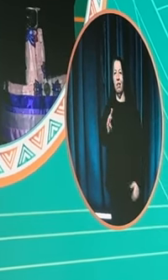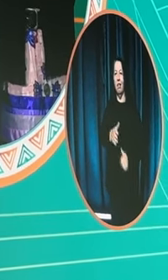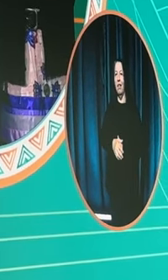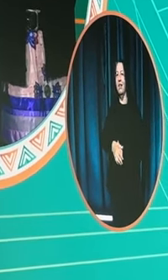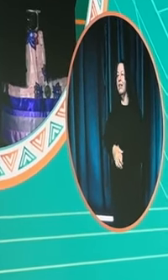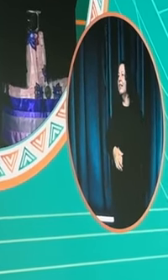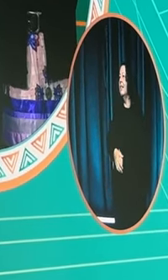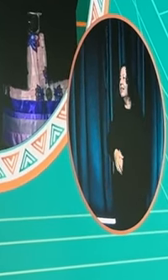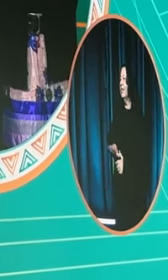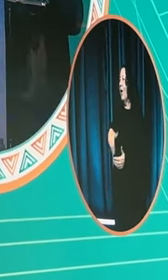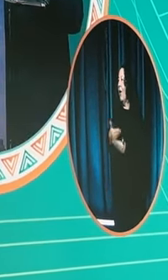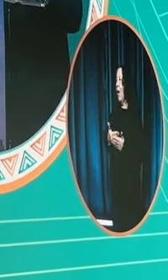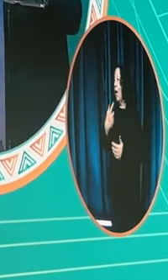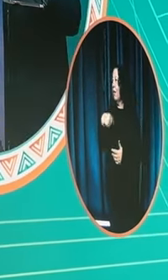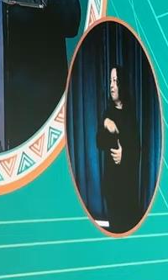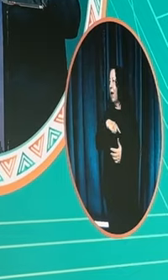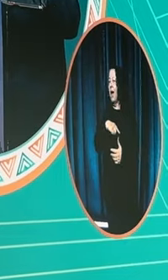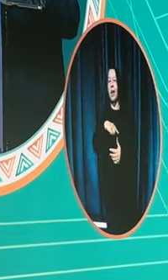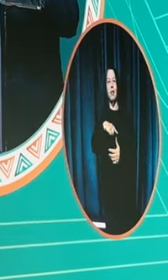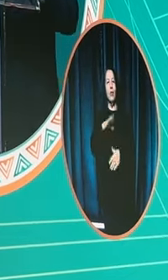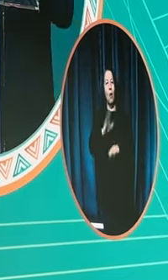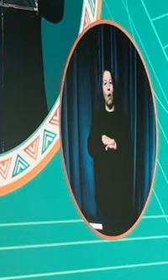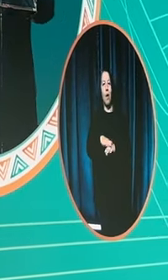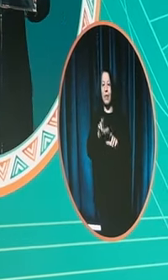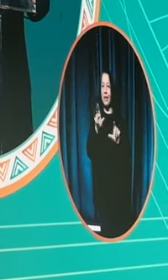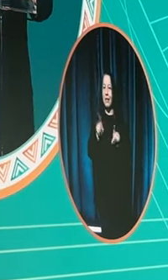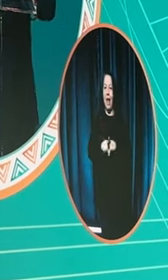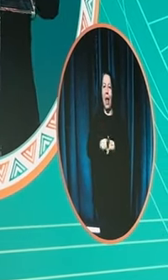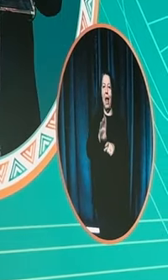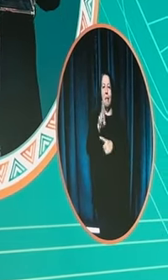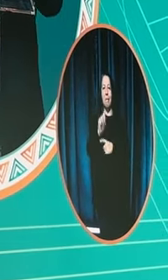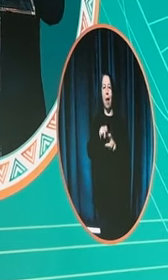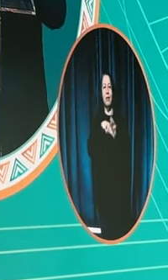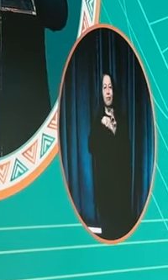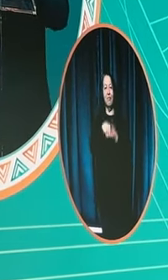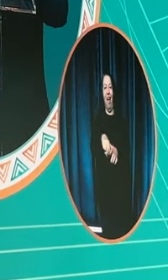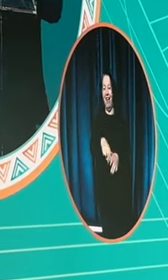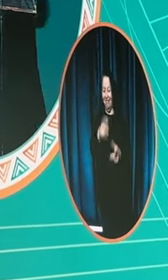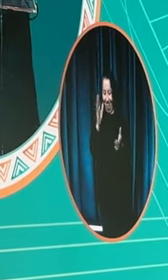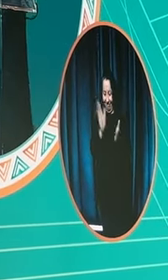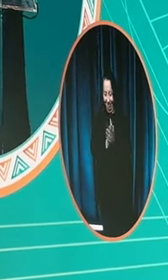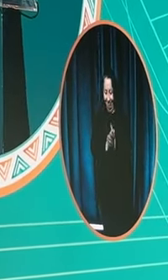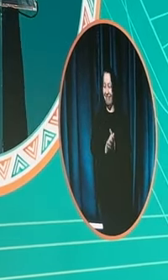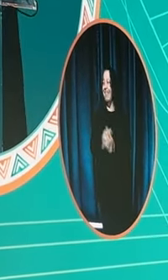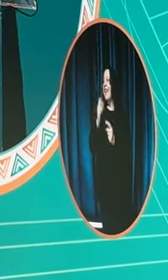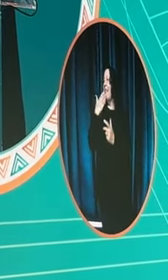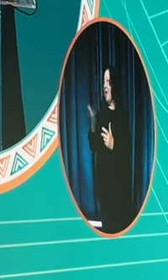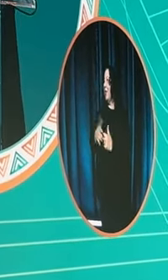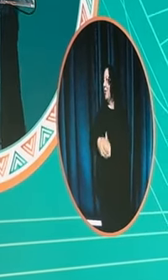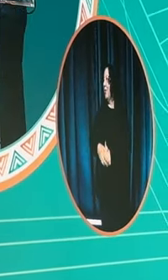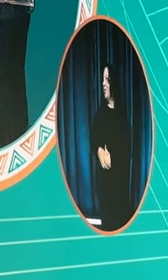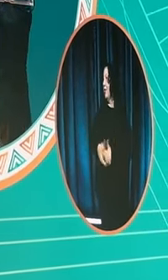we're all on this bus for a ride, aren't we? Okay. So thank you.